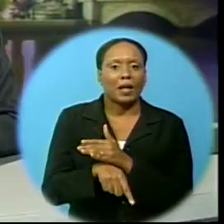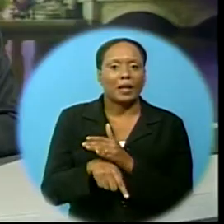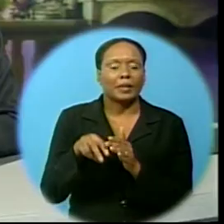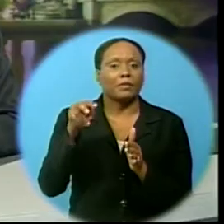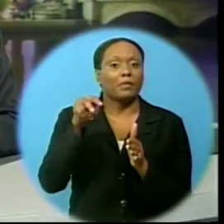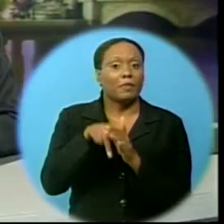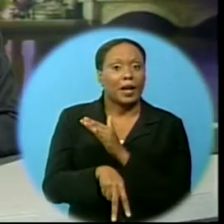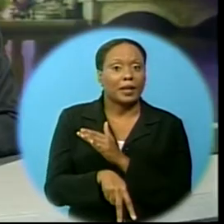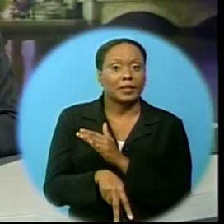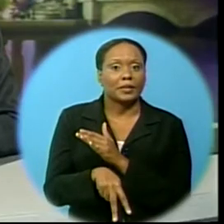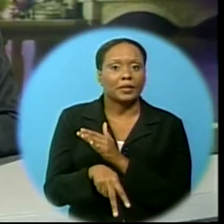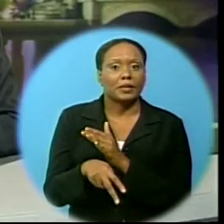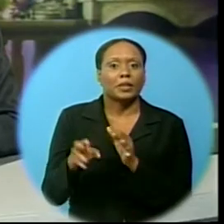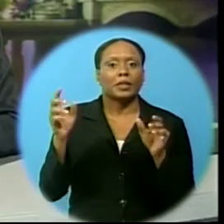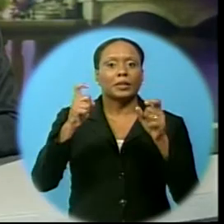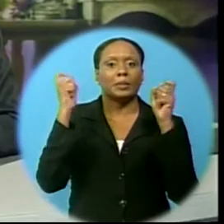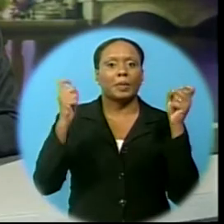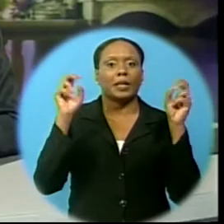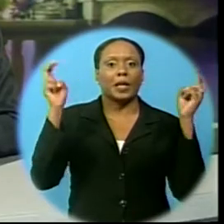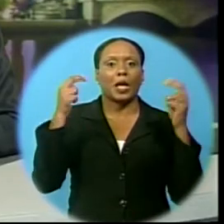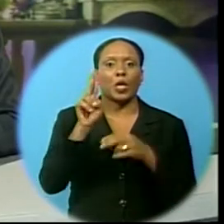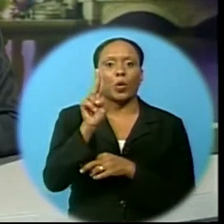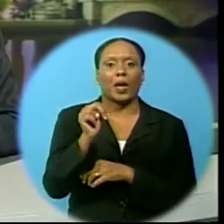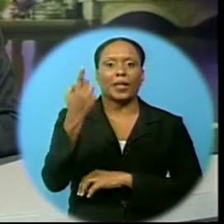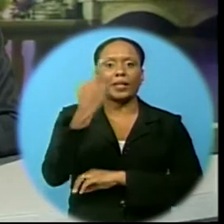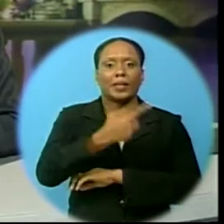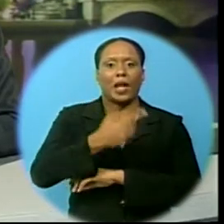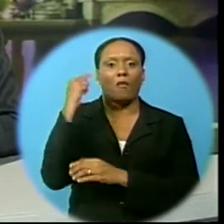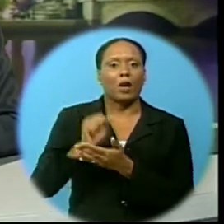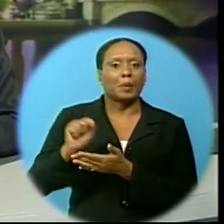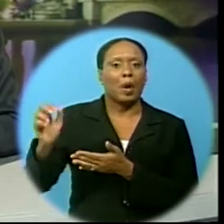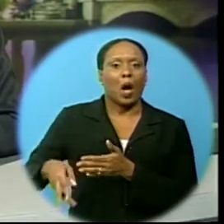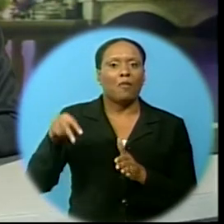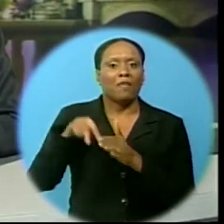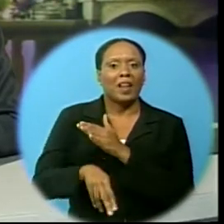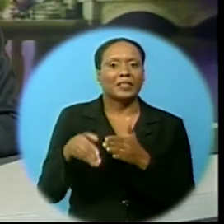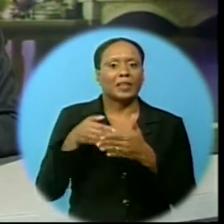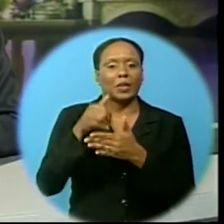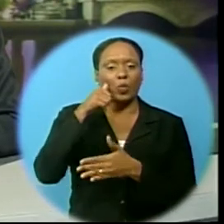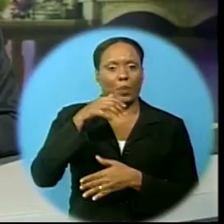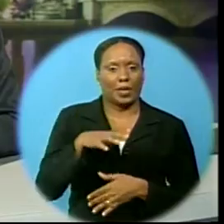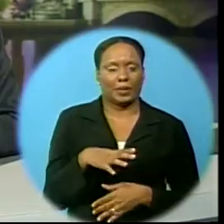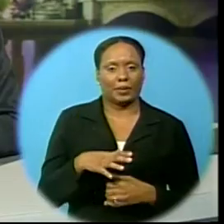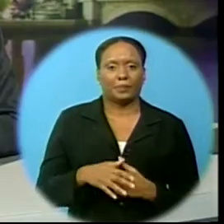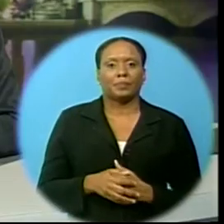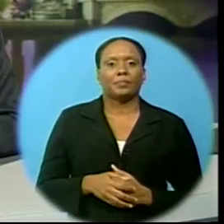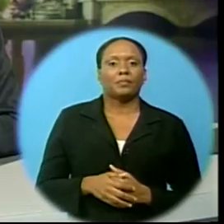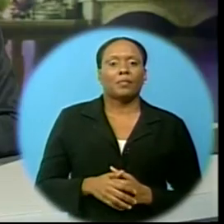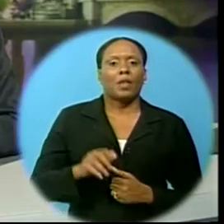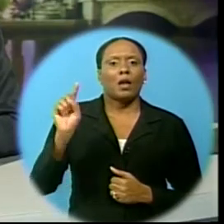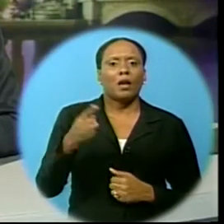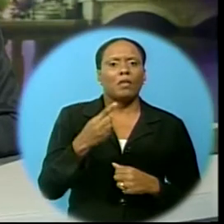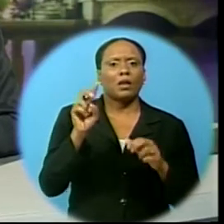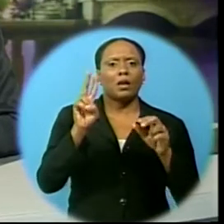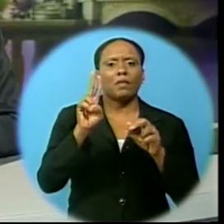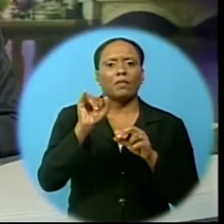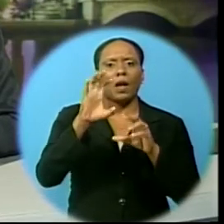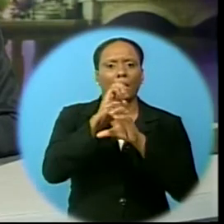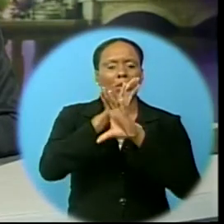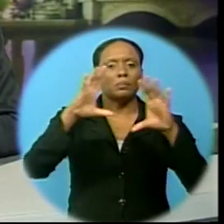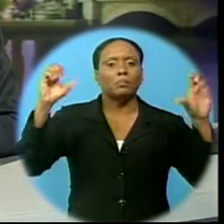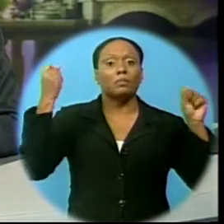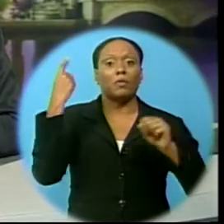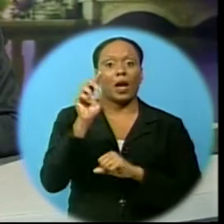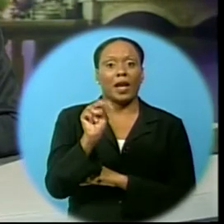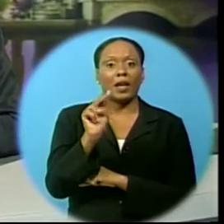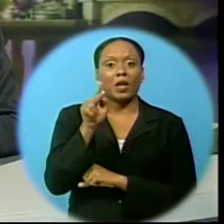their celebration of UN Day for the Elimination of Violence Against Women. Meantime, First Vice President of the NUPW, Akani